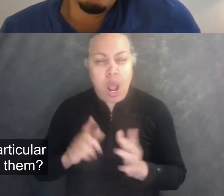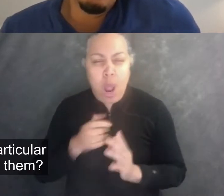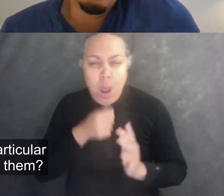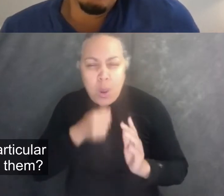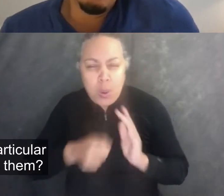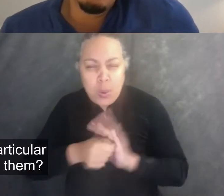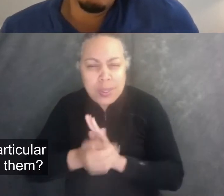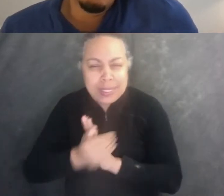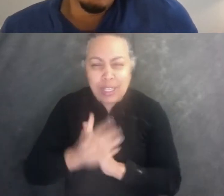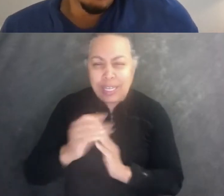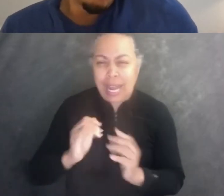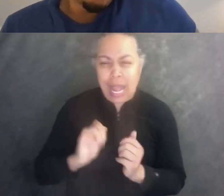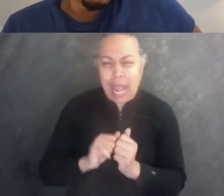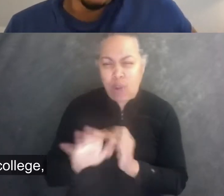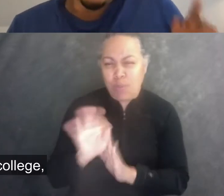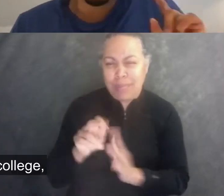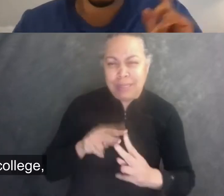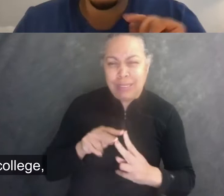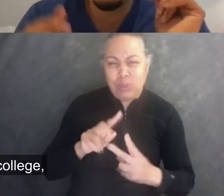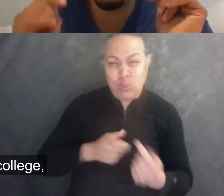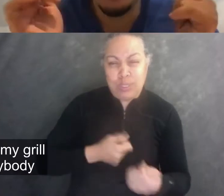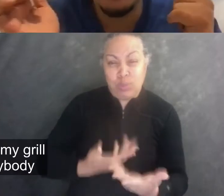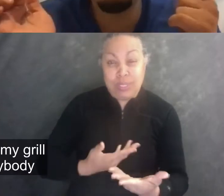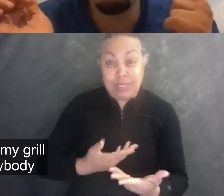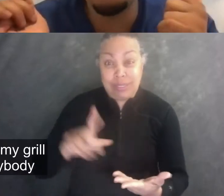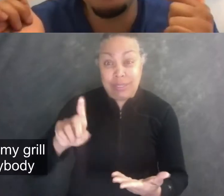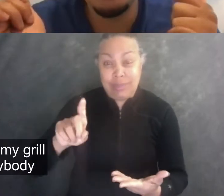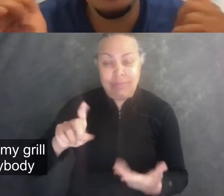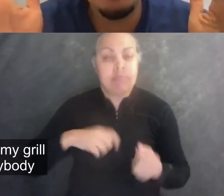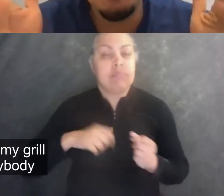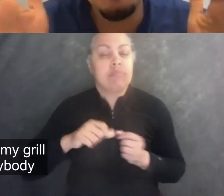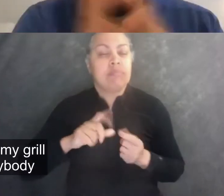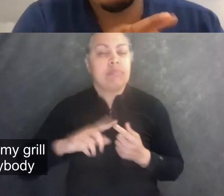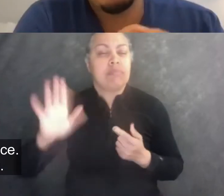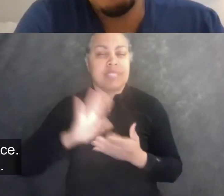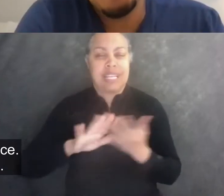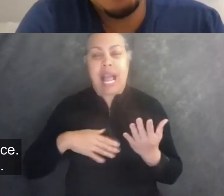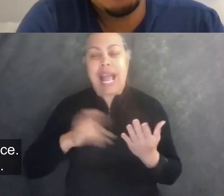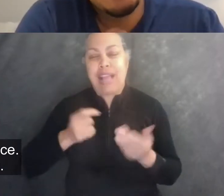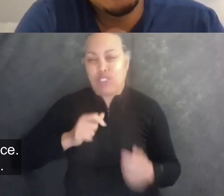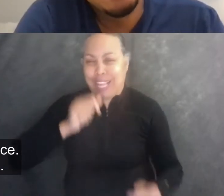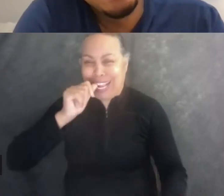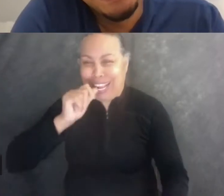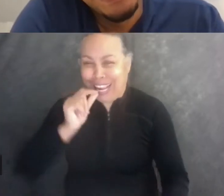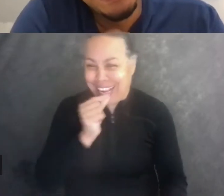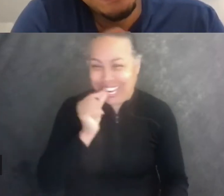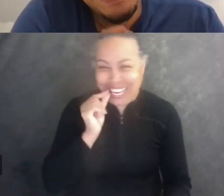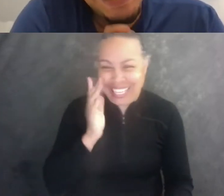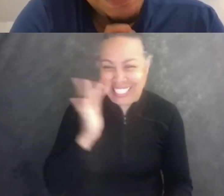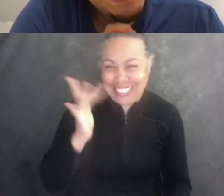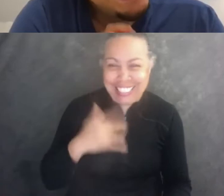particular forms to express them? When I was in college, well, I had to put my grill in just for everybody to know. I see